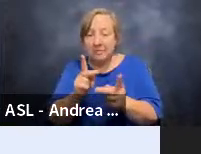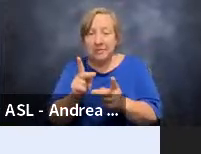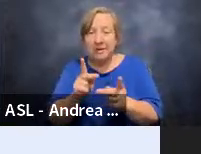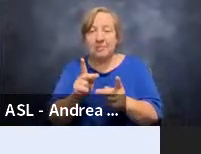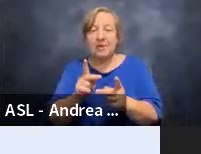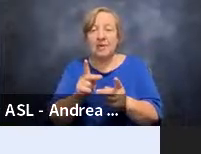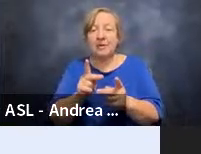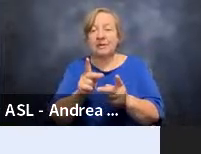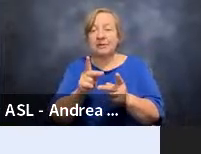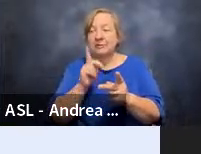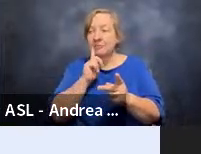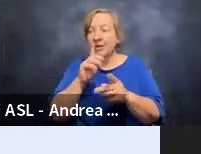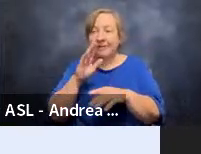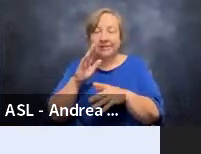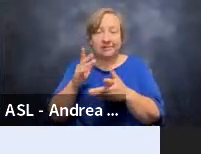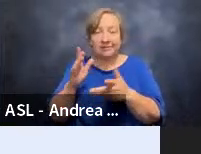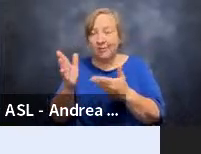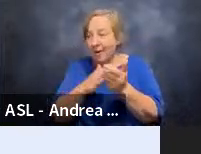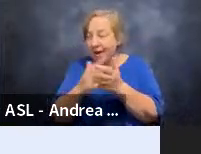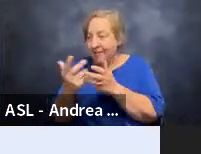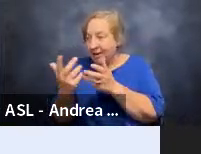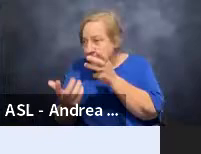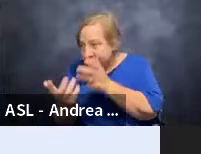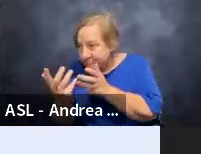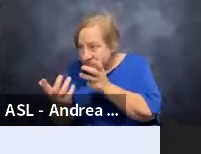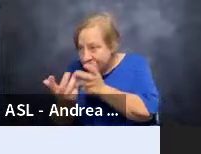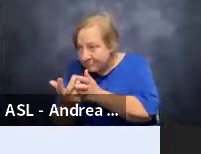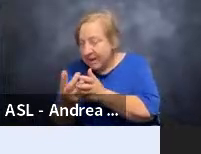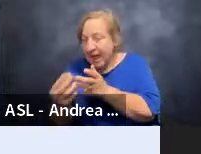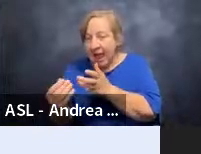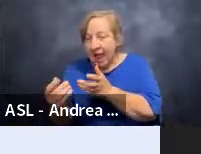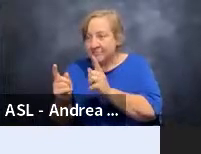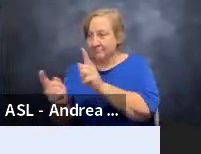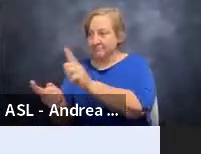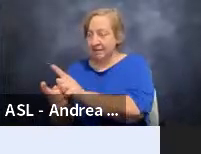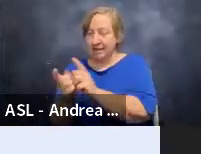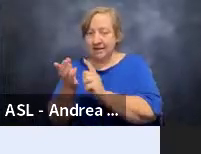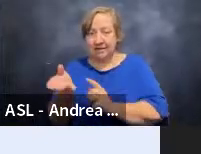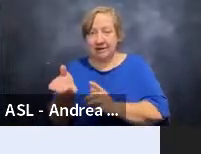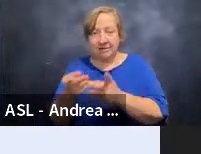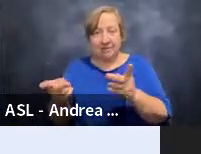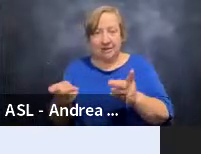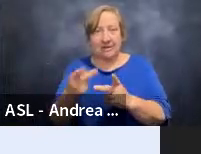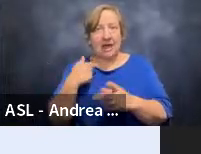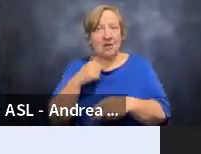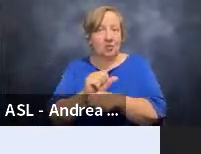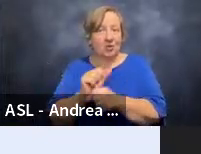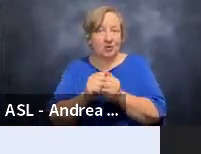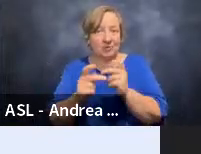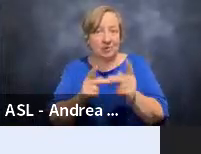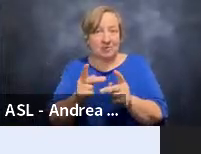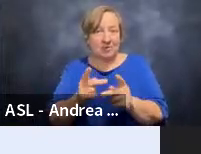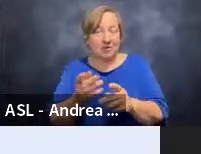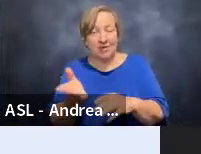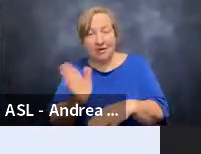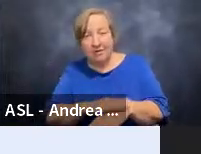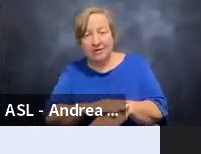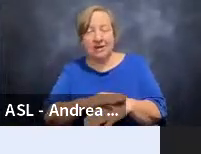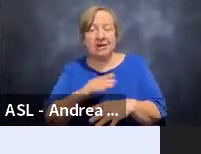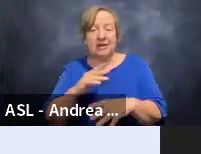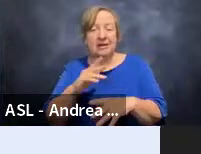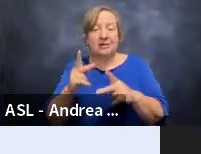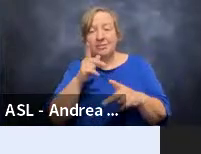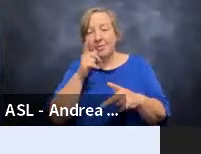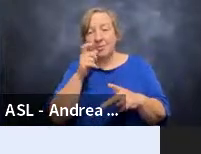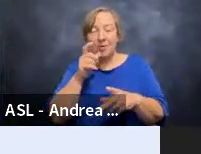and literally. And, I personally work with community groups all day, every day, many of them entirely run by volunteers who juggle